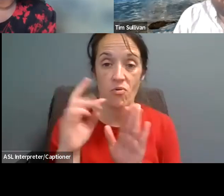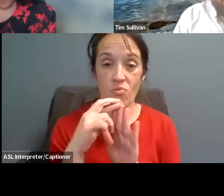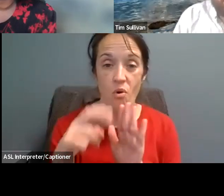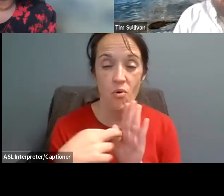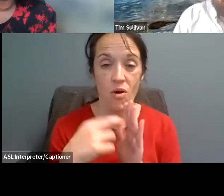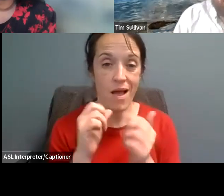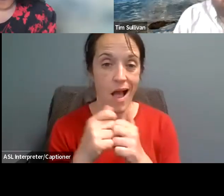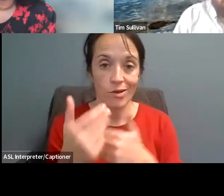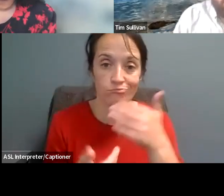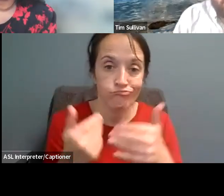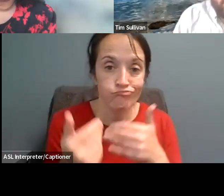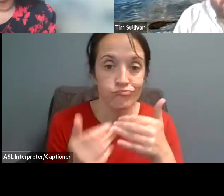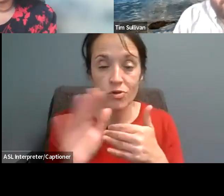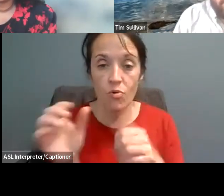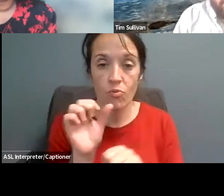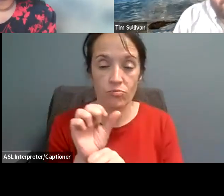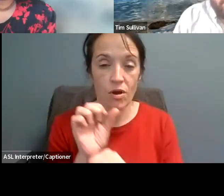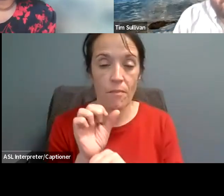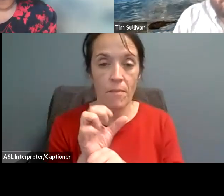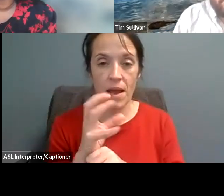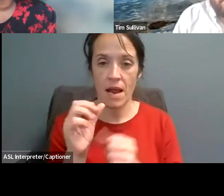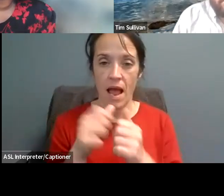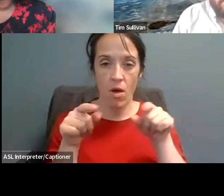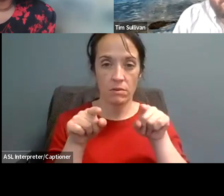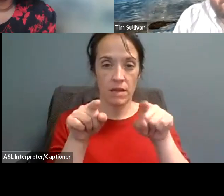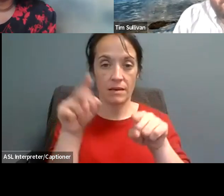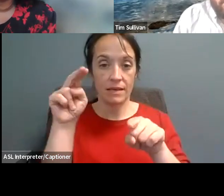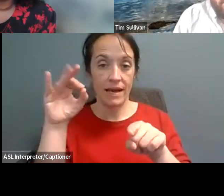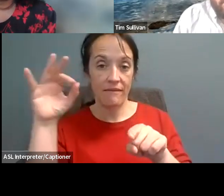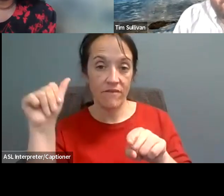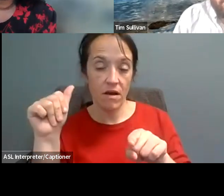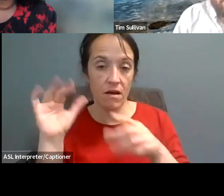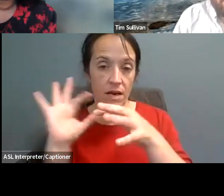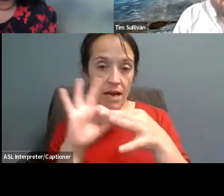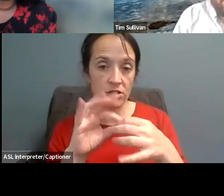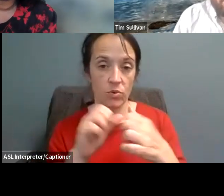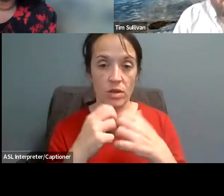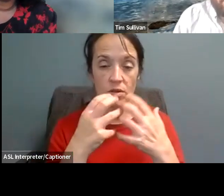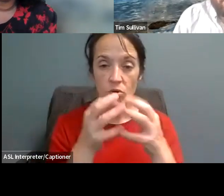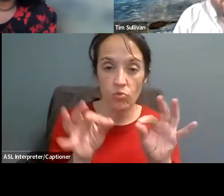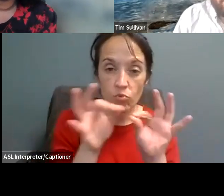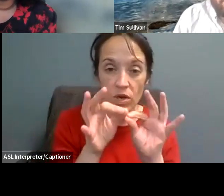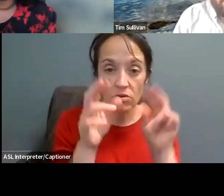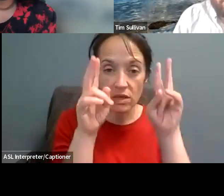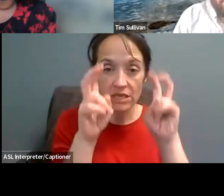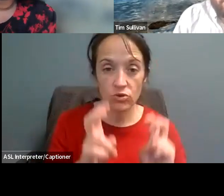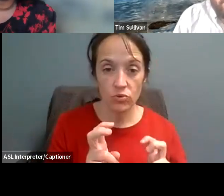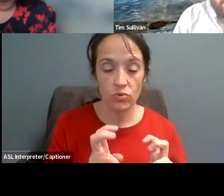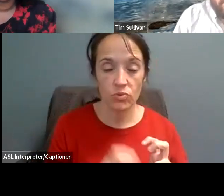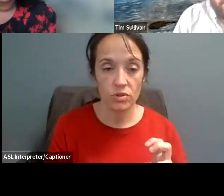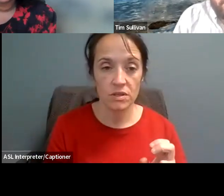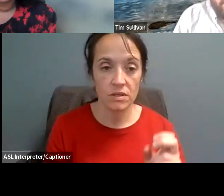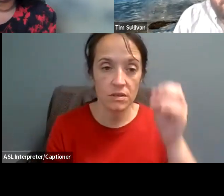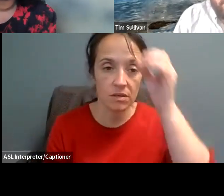are looking for that alignment with NIFA, the connection of the critical issues. I appreciate the suggestions that